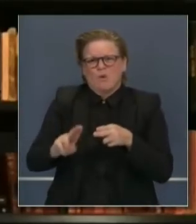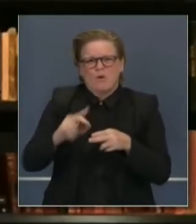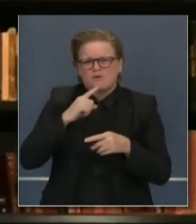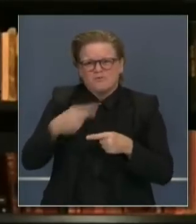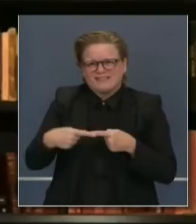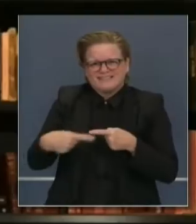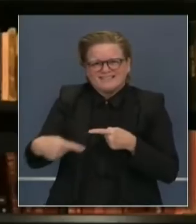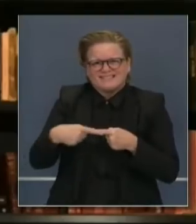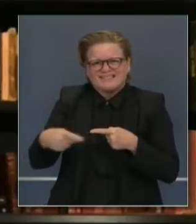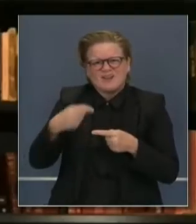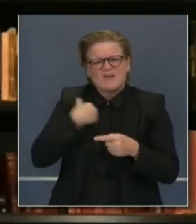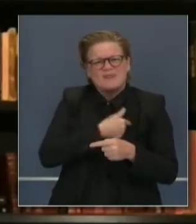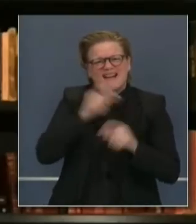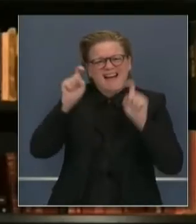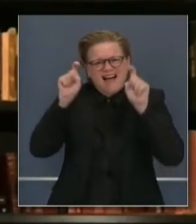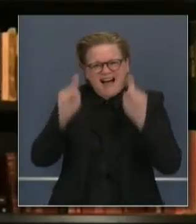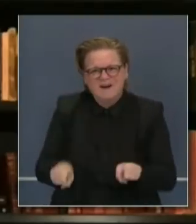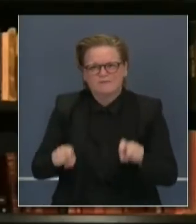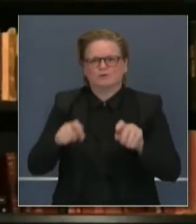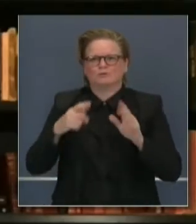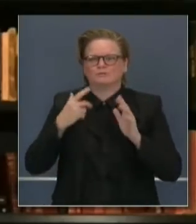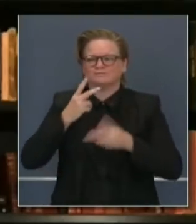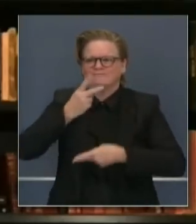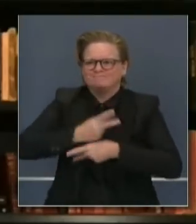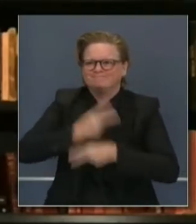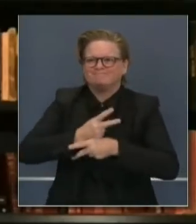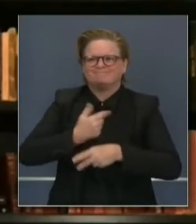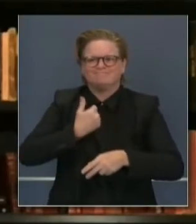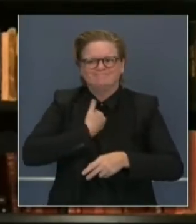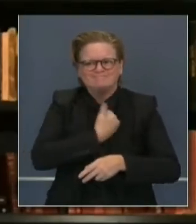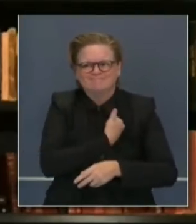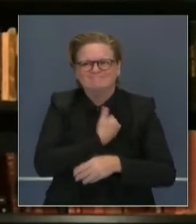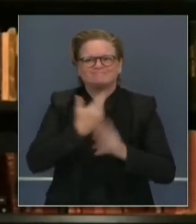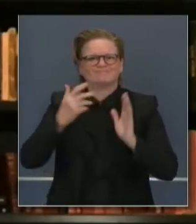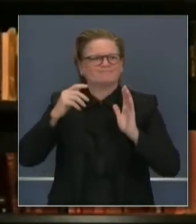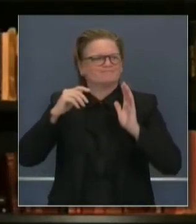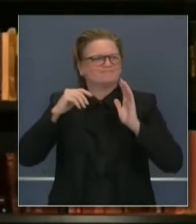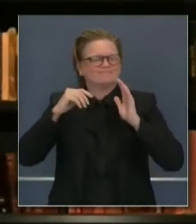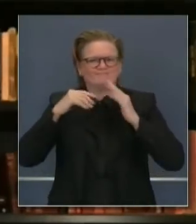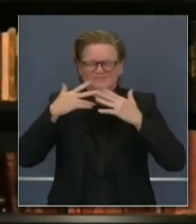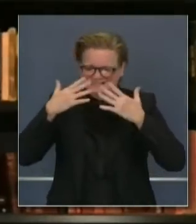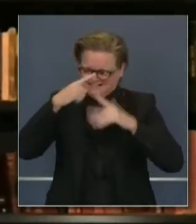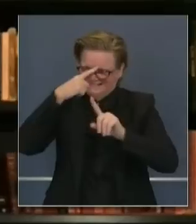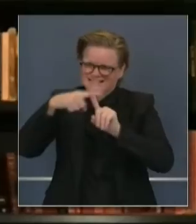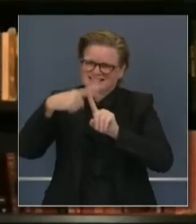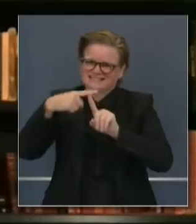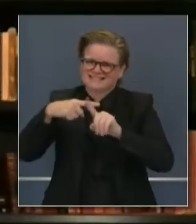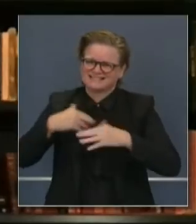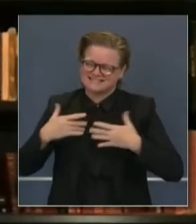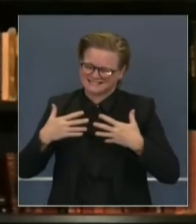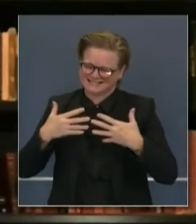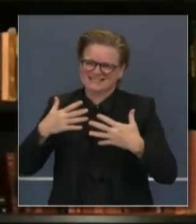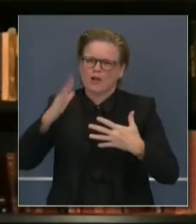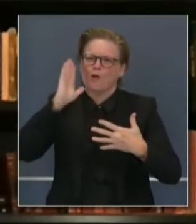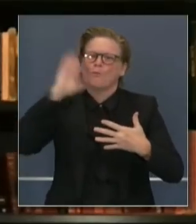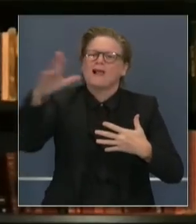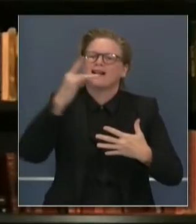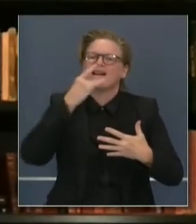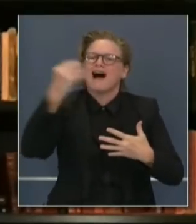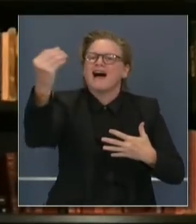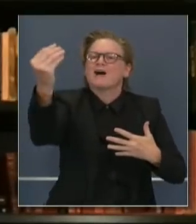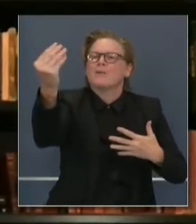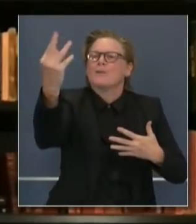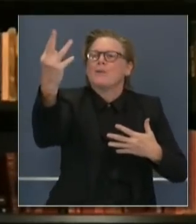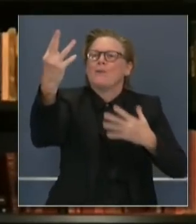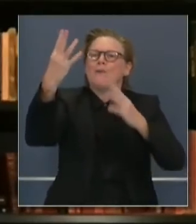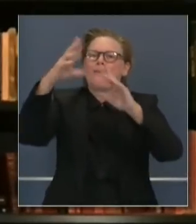is the final surge. We have a light at the end of the tunnel with these vaccines, but we need to take seriously this